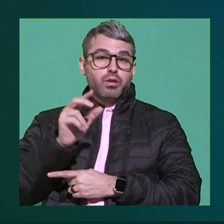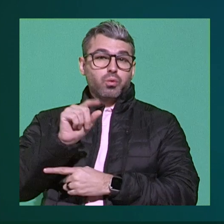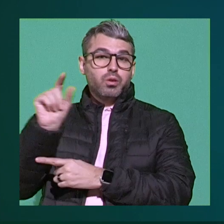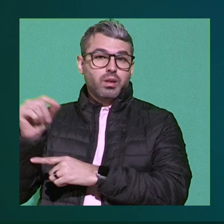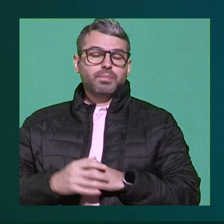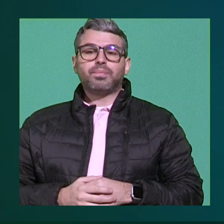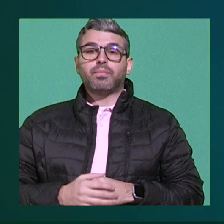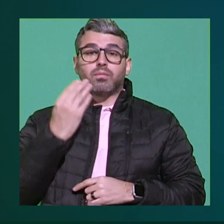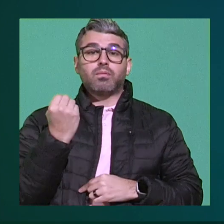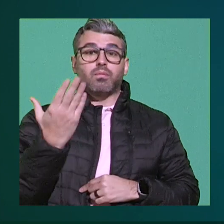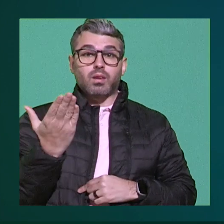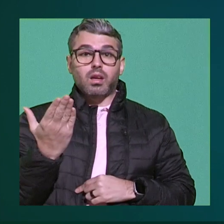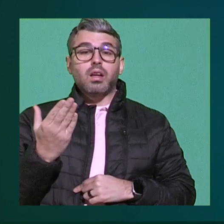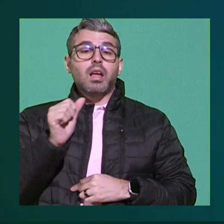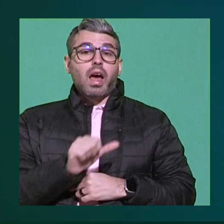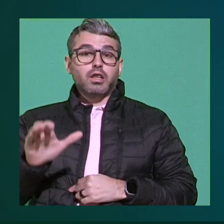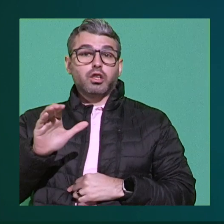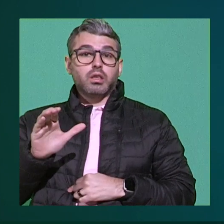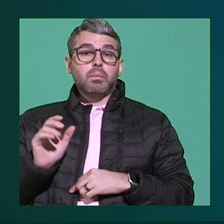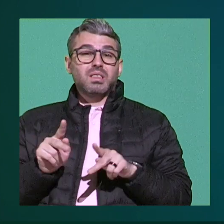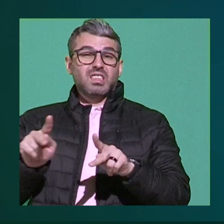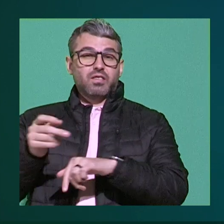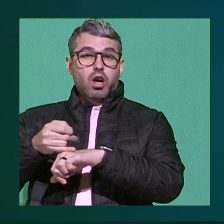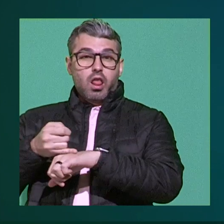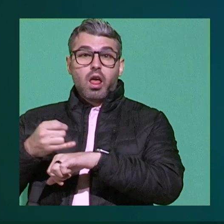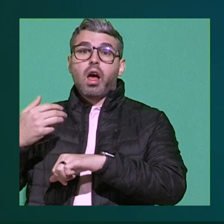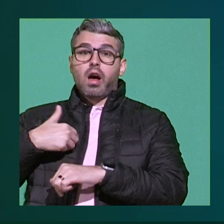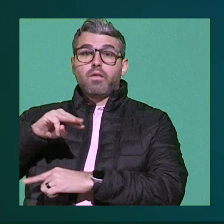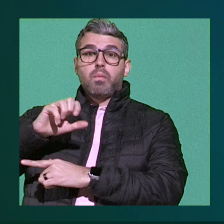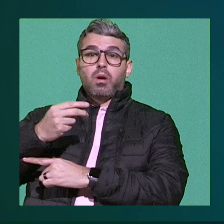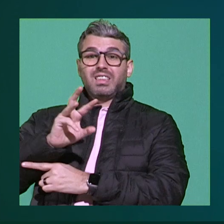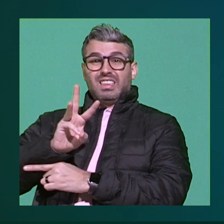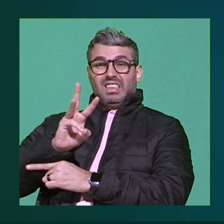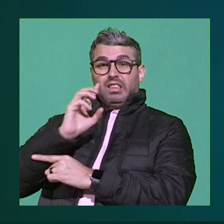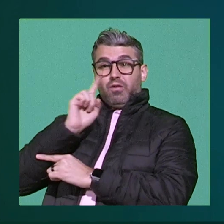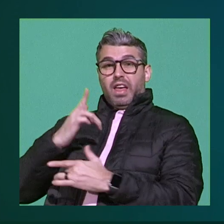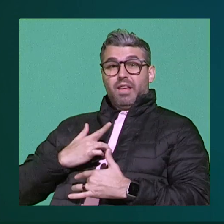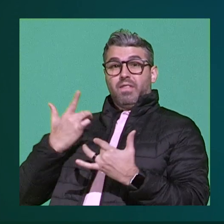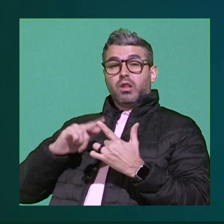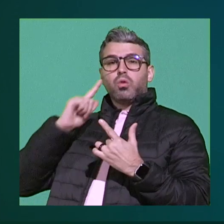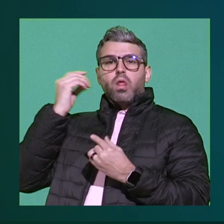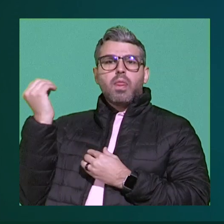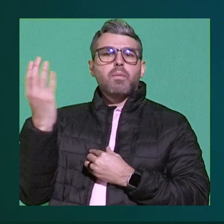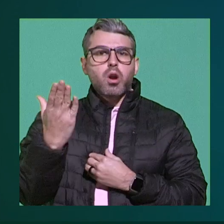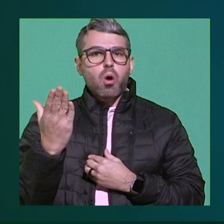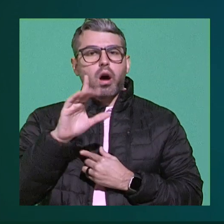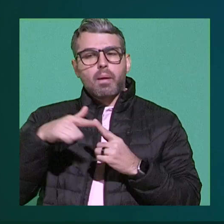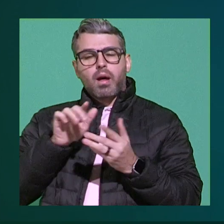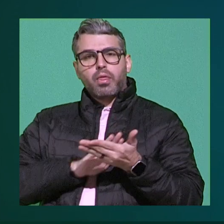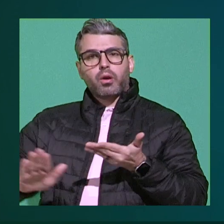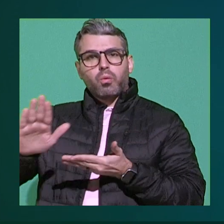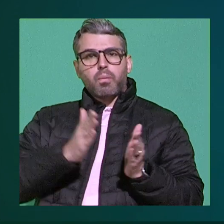Asian Pacific Islander College Day at CSU Sacramento is on March 6th this year. This event is to promote early awareness of college and